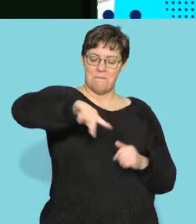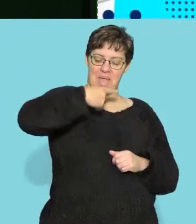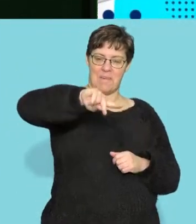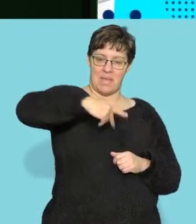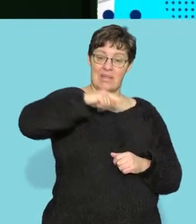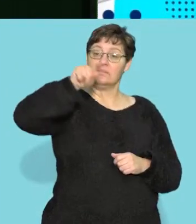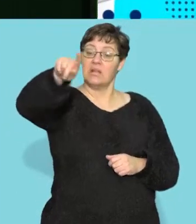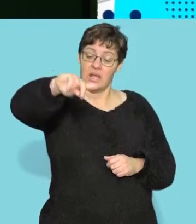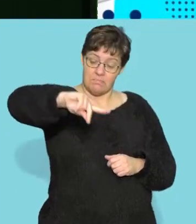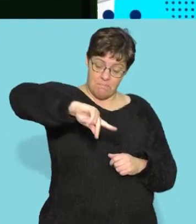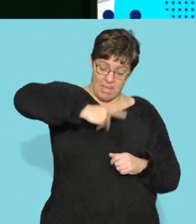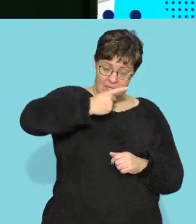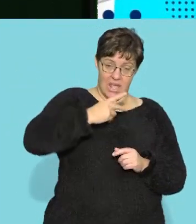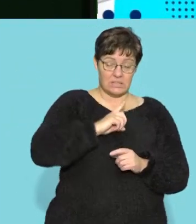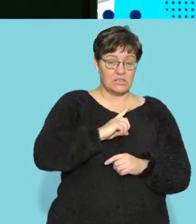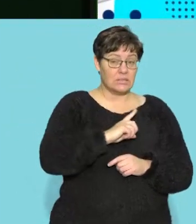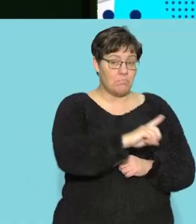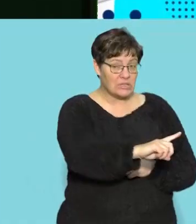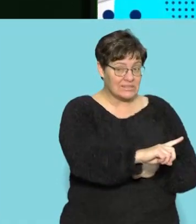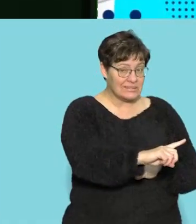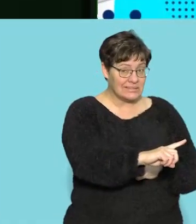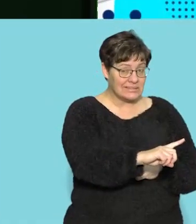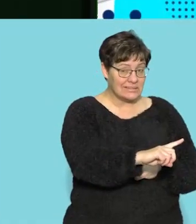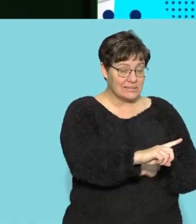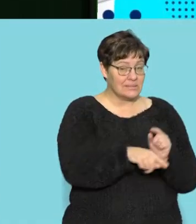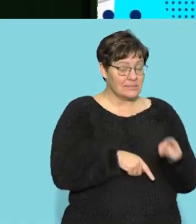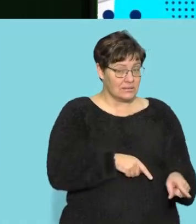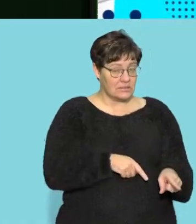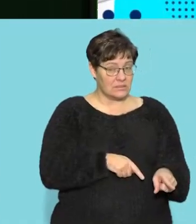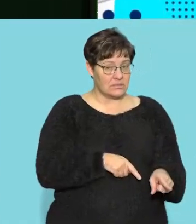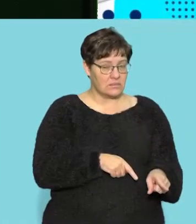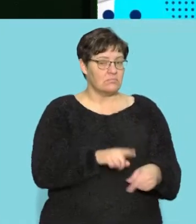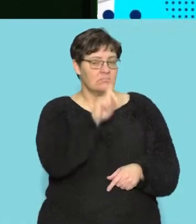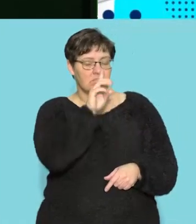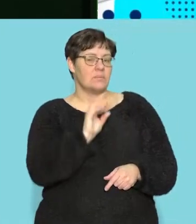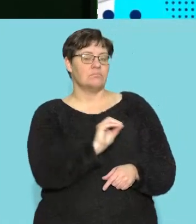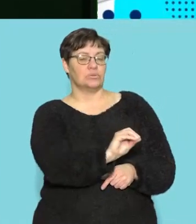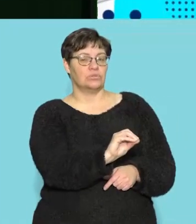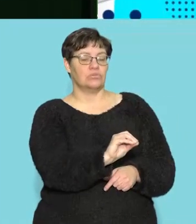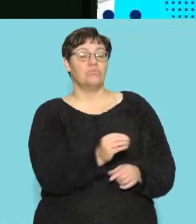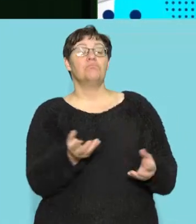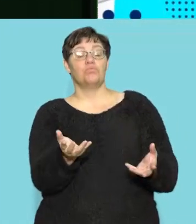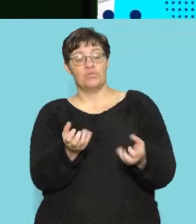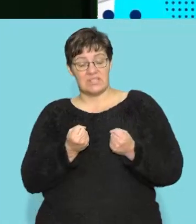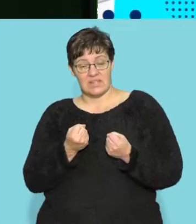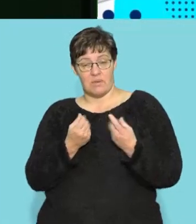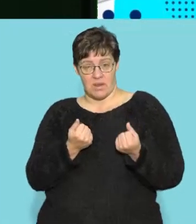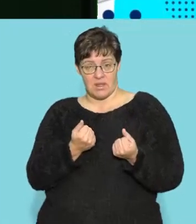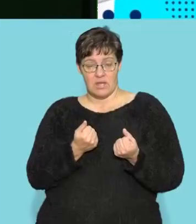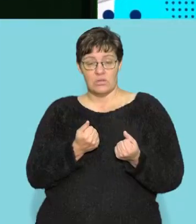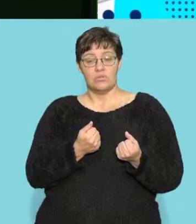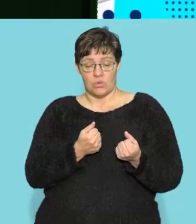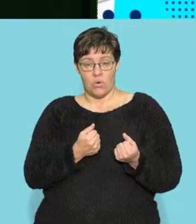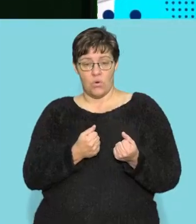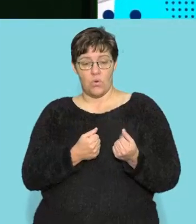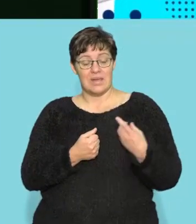a deposit on that lease, right? Let's look at the entry. We're receiving money, so we debit